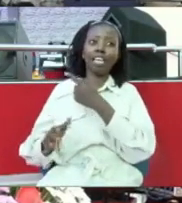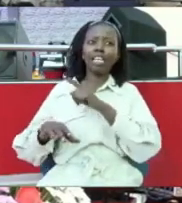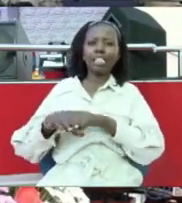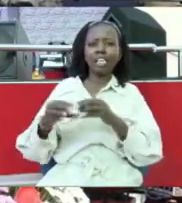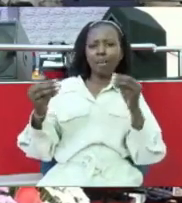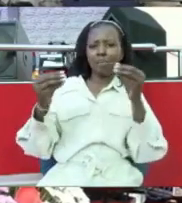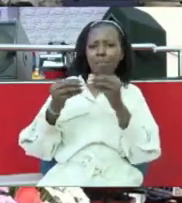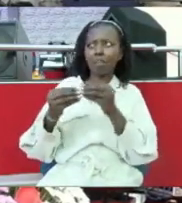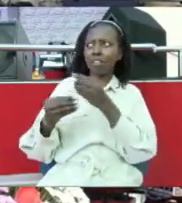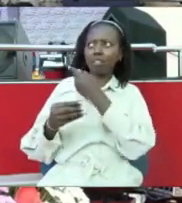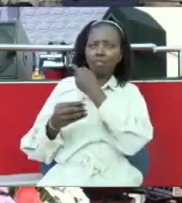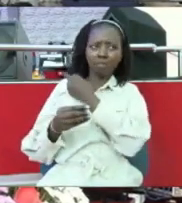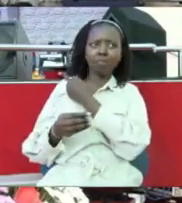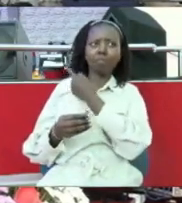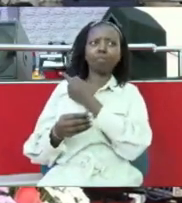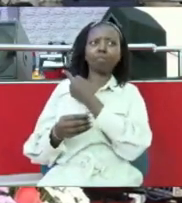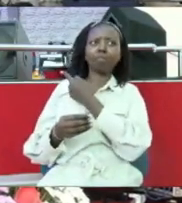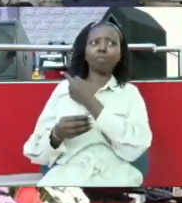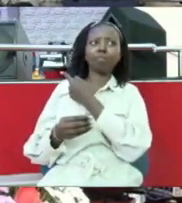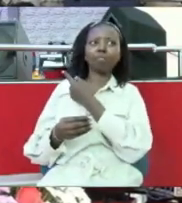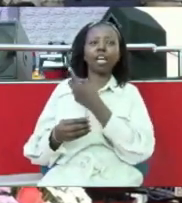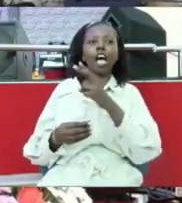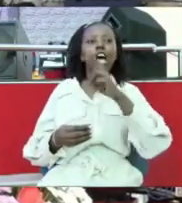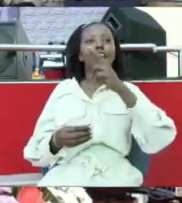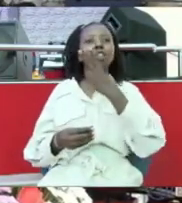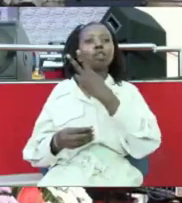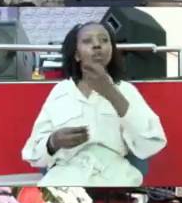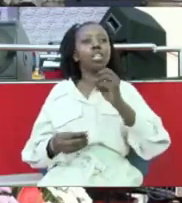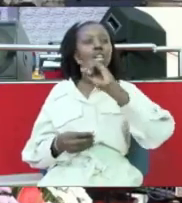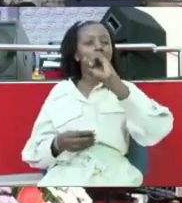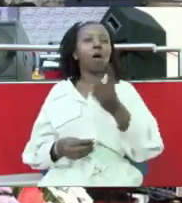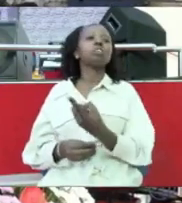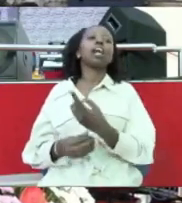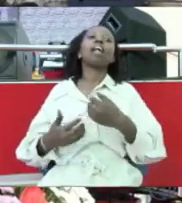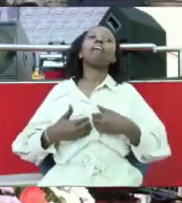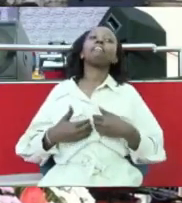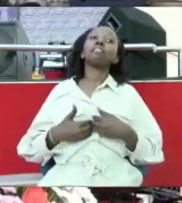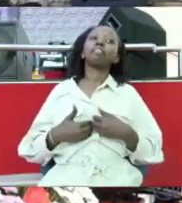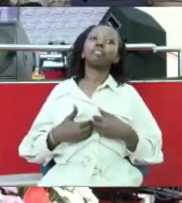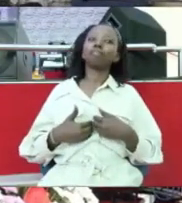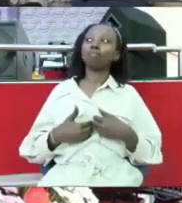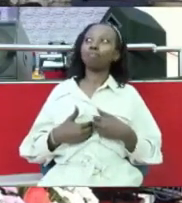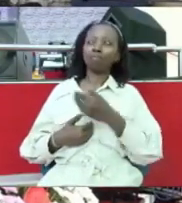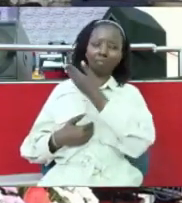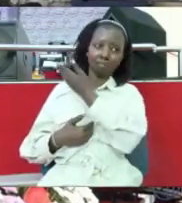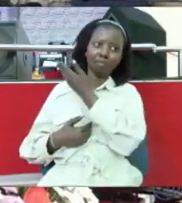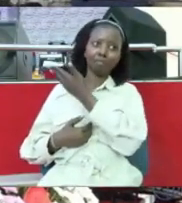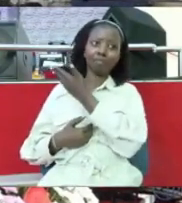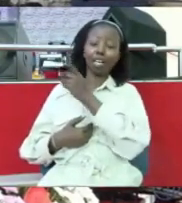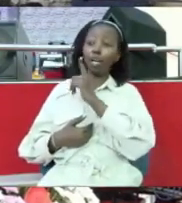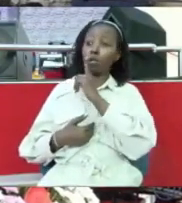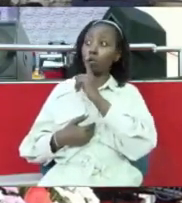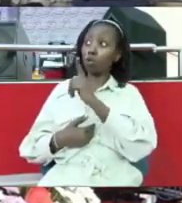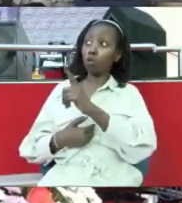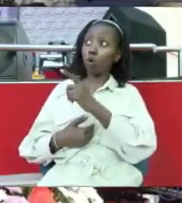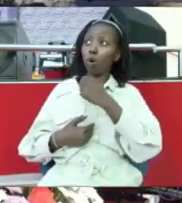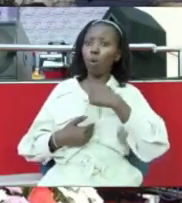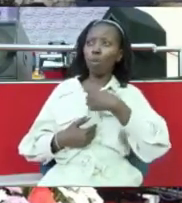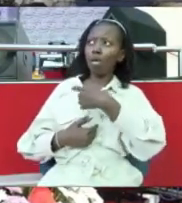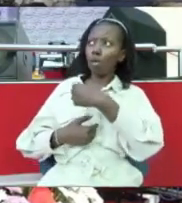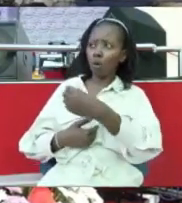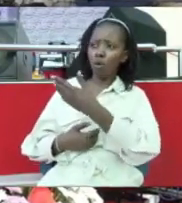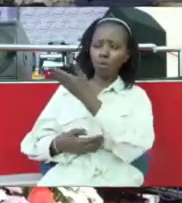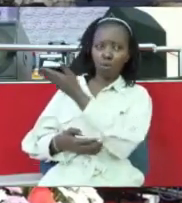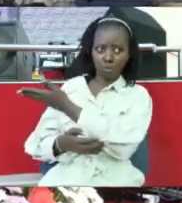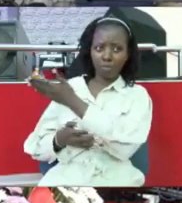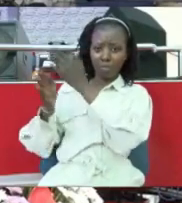tu 20 thao. Amen. So, I go to the international